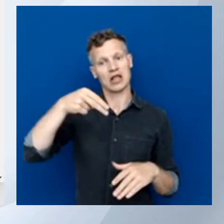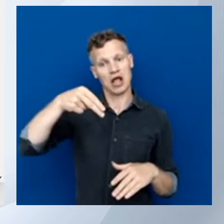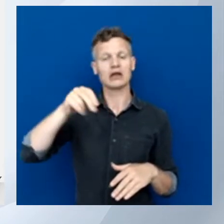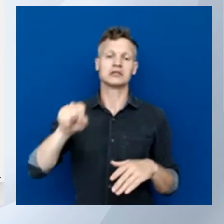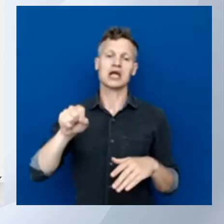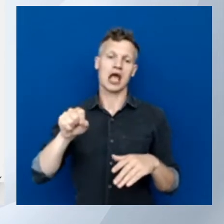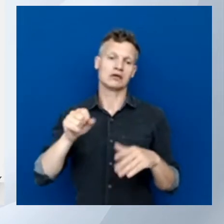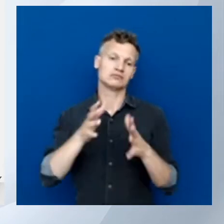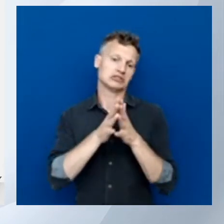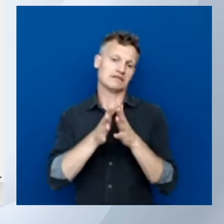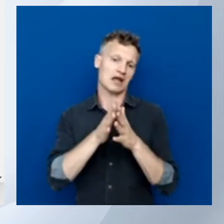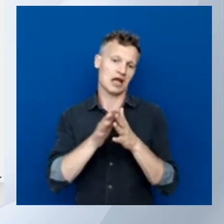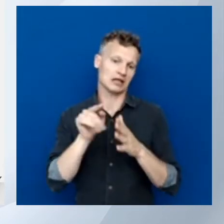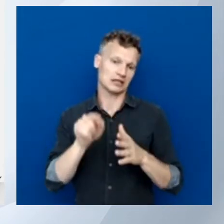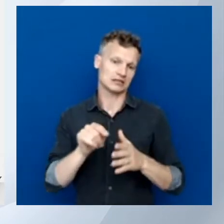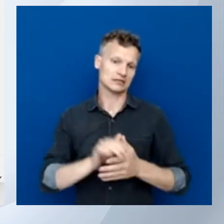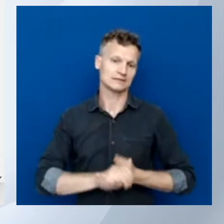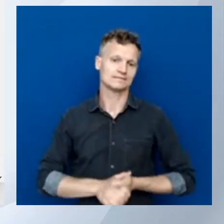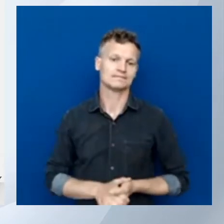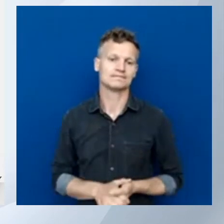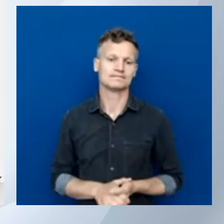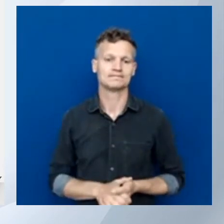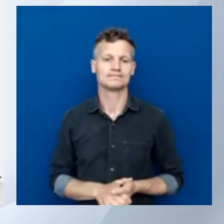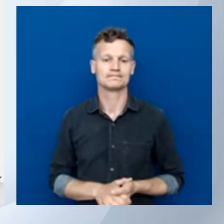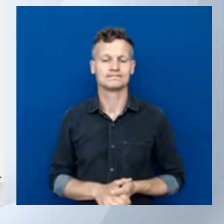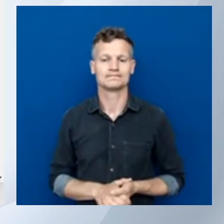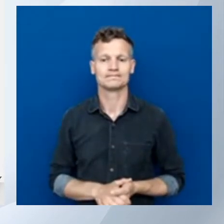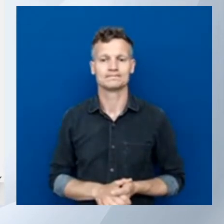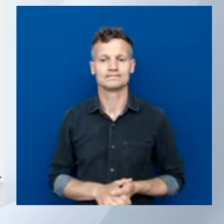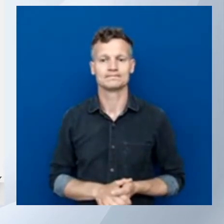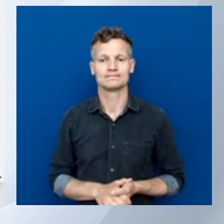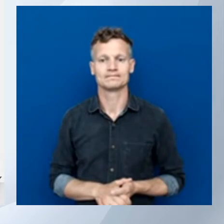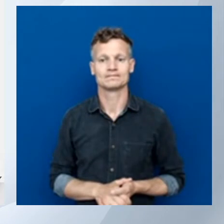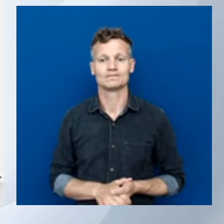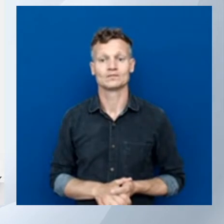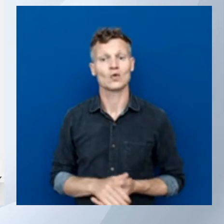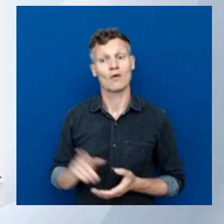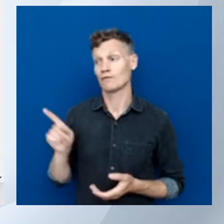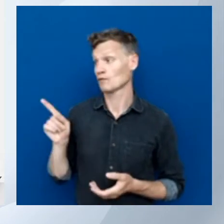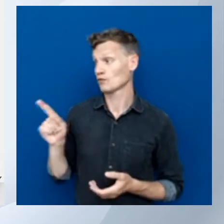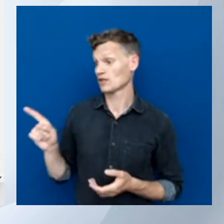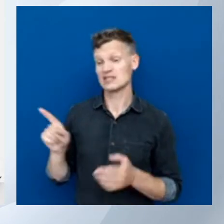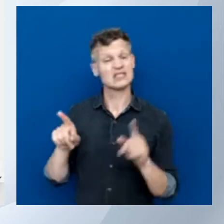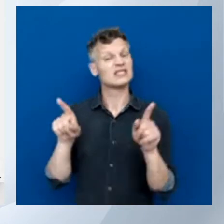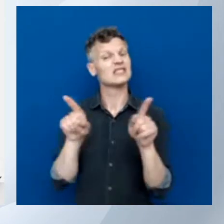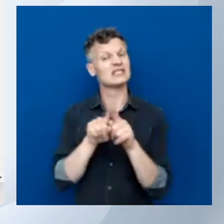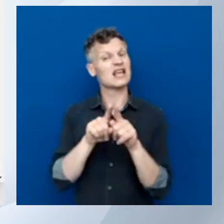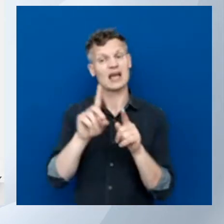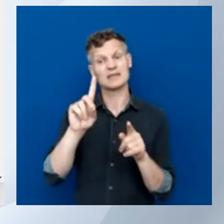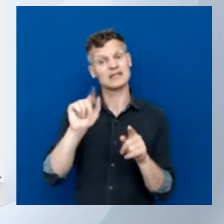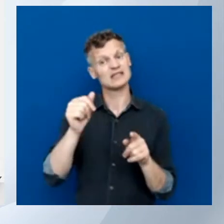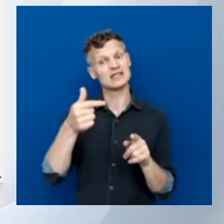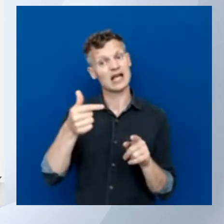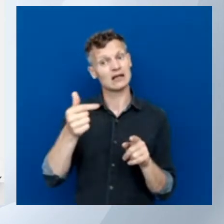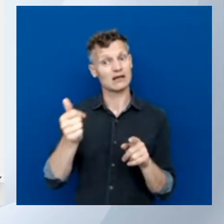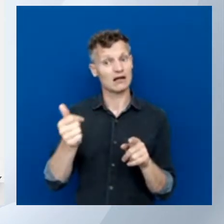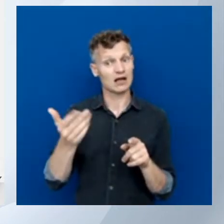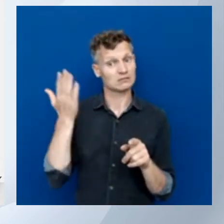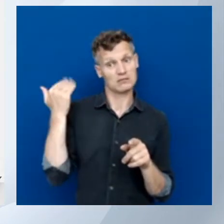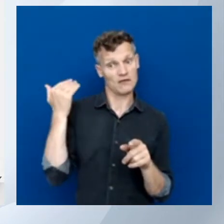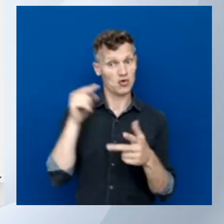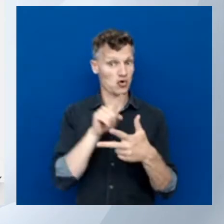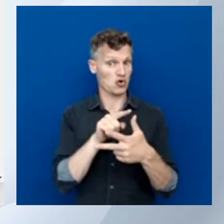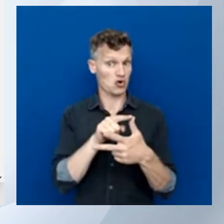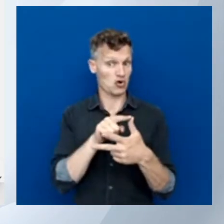For this demo, I used the same data set as previously. So the idea is, again, find the genre for the